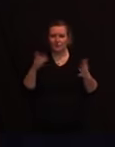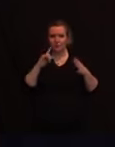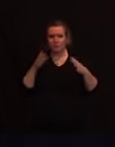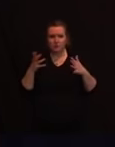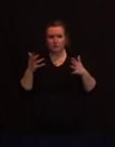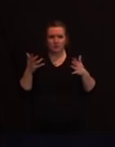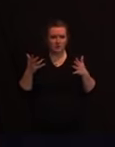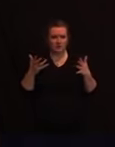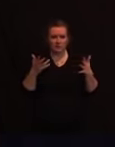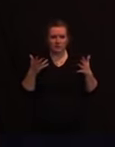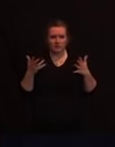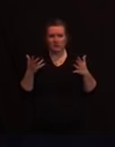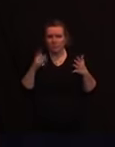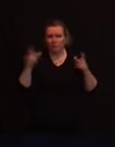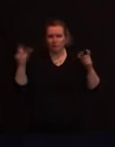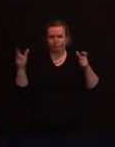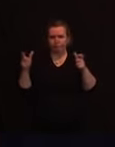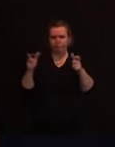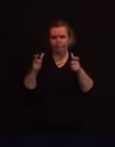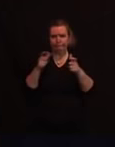it's dwindling as people